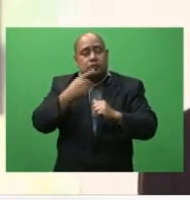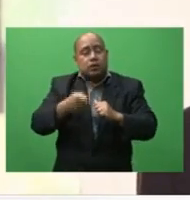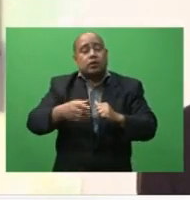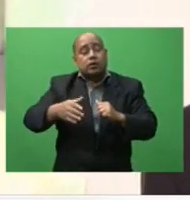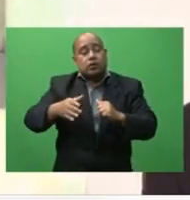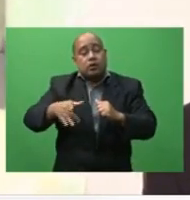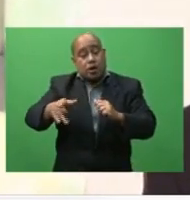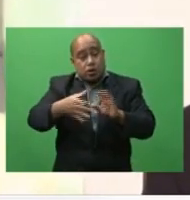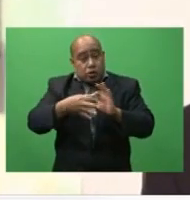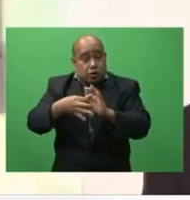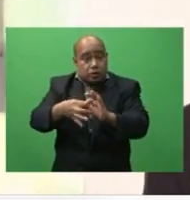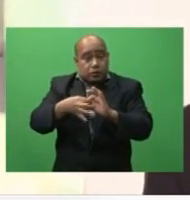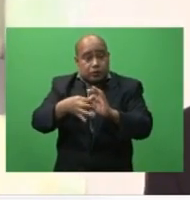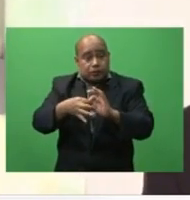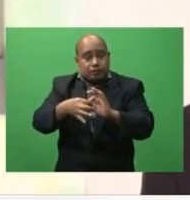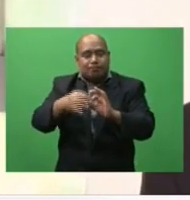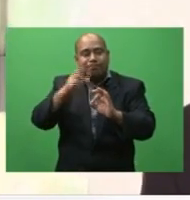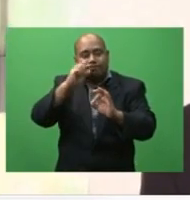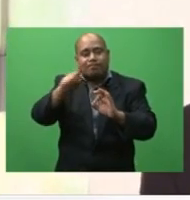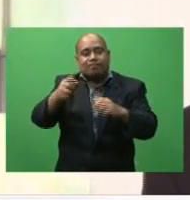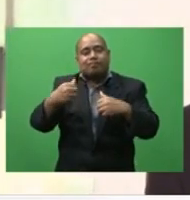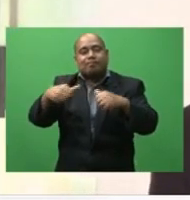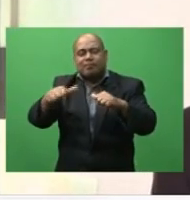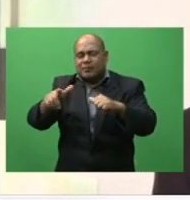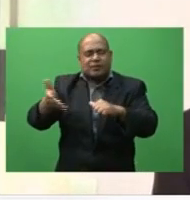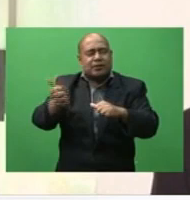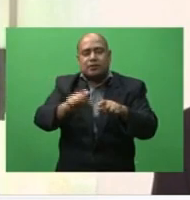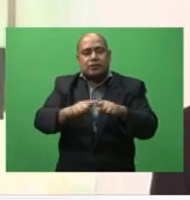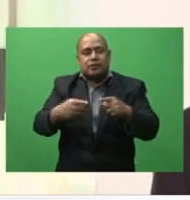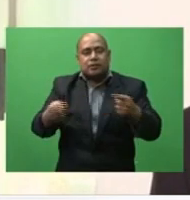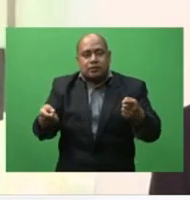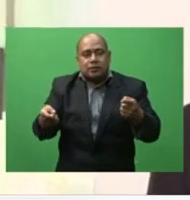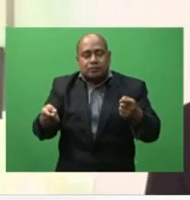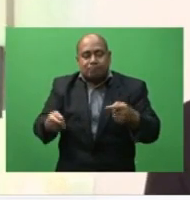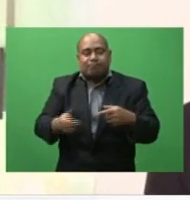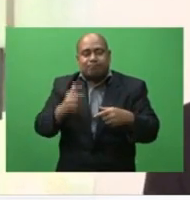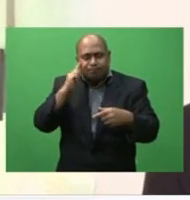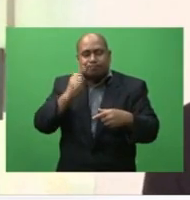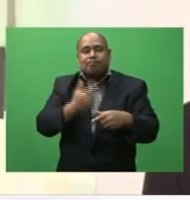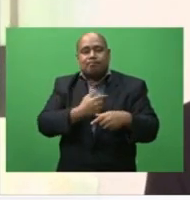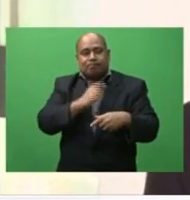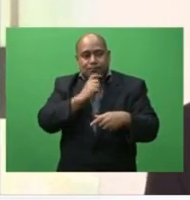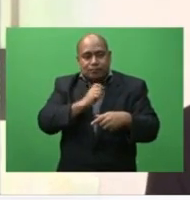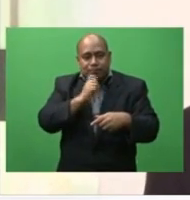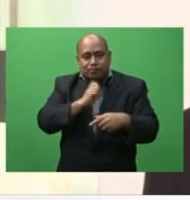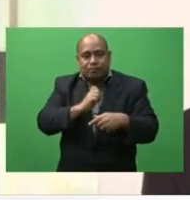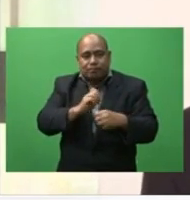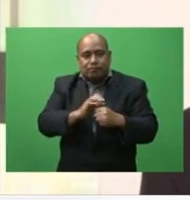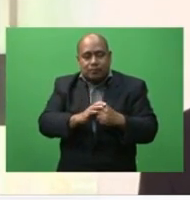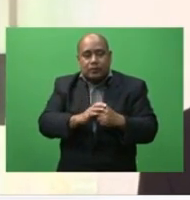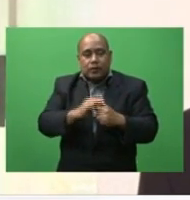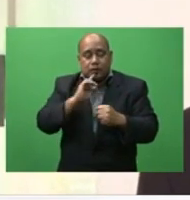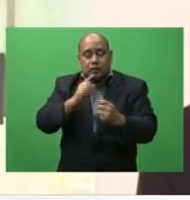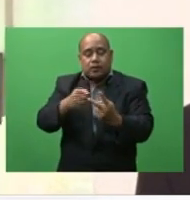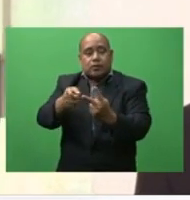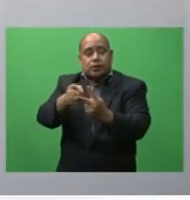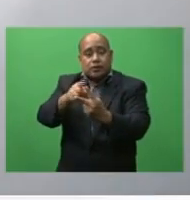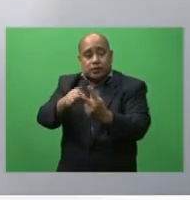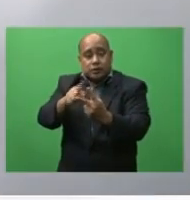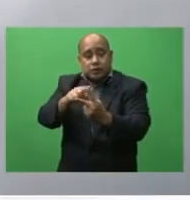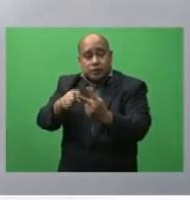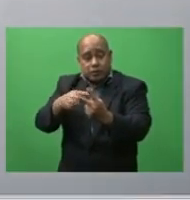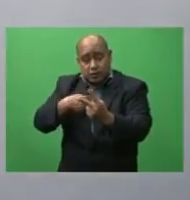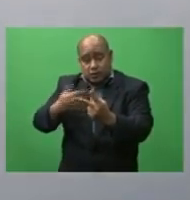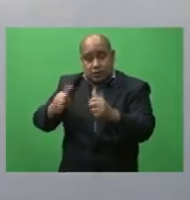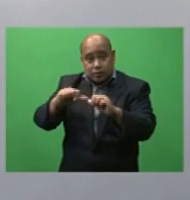united, then we will achieve anything. So it's a pledge to us all and to both sides to get together and unite. There's